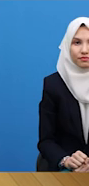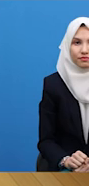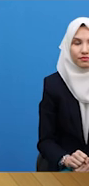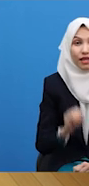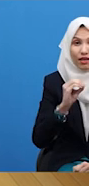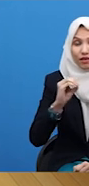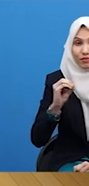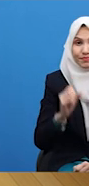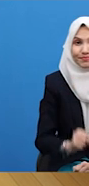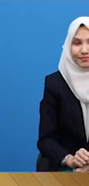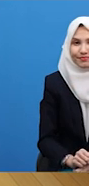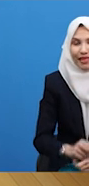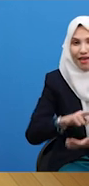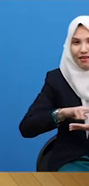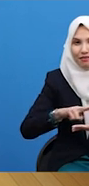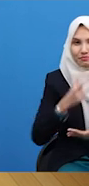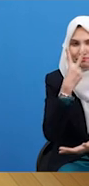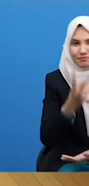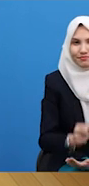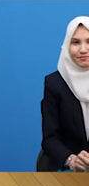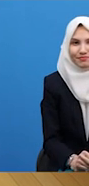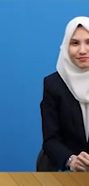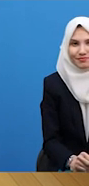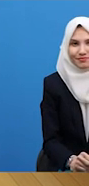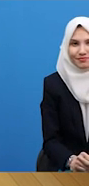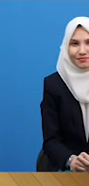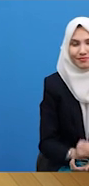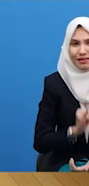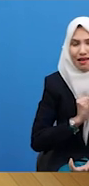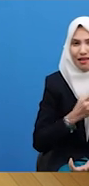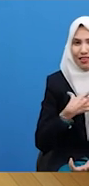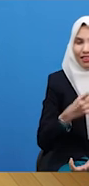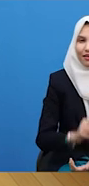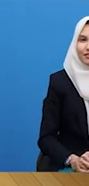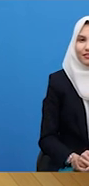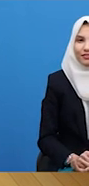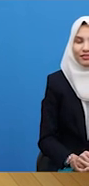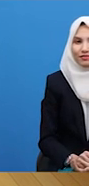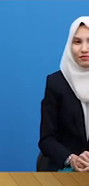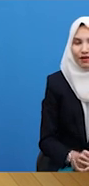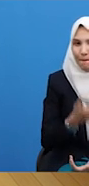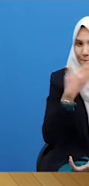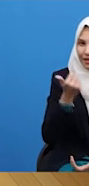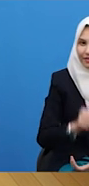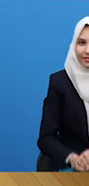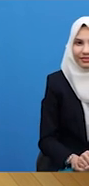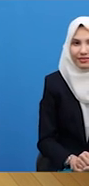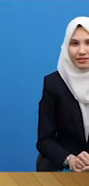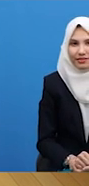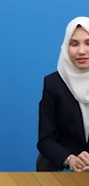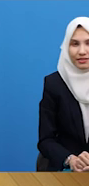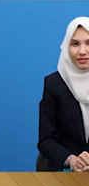Oh, look at this one. Oh, no, no, no. I like this one better. There are too